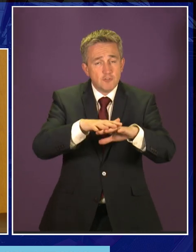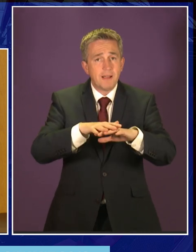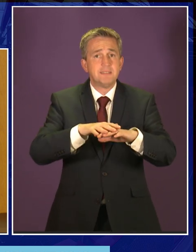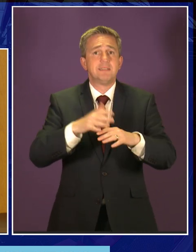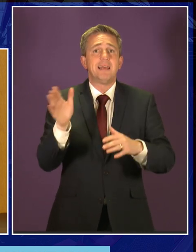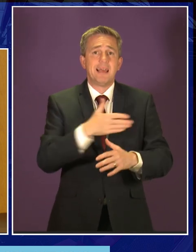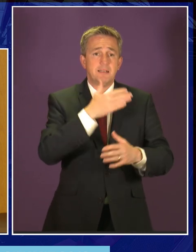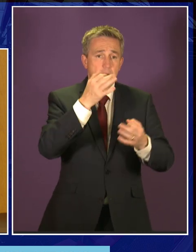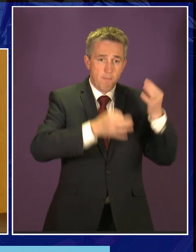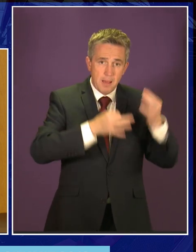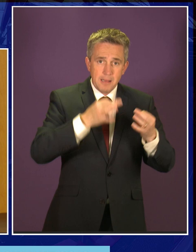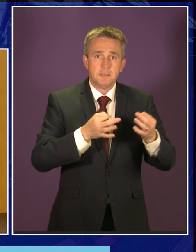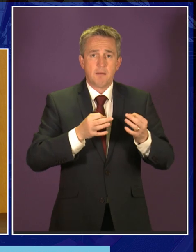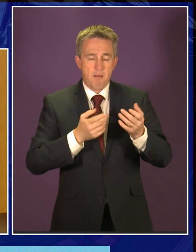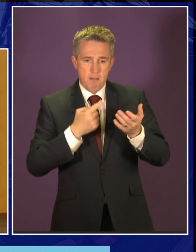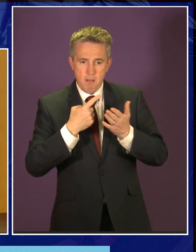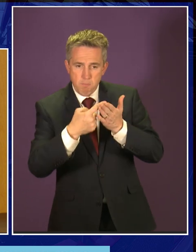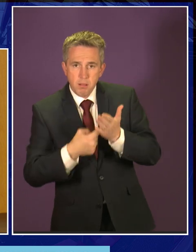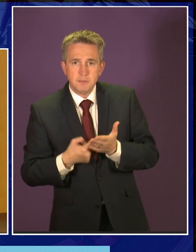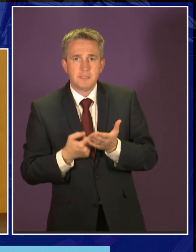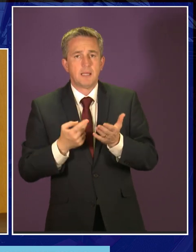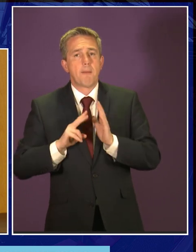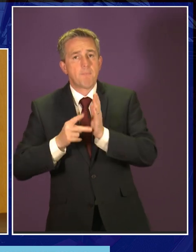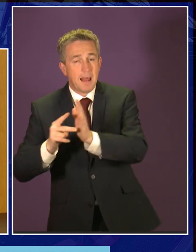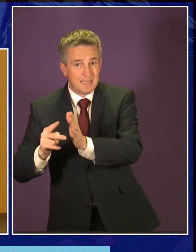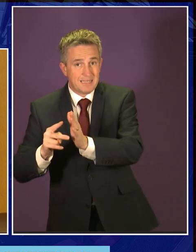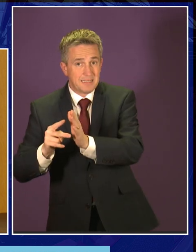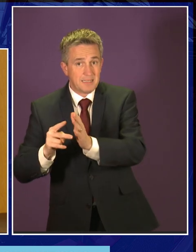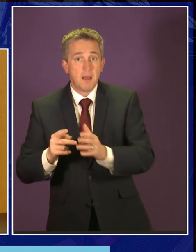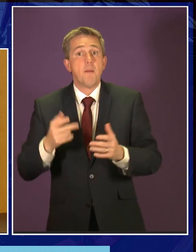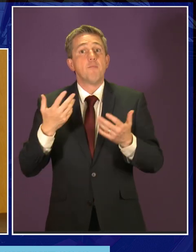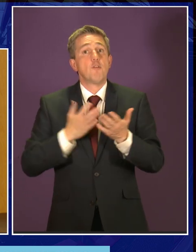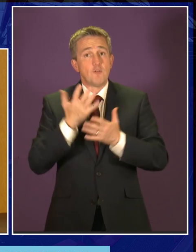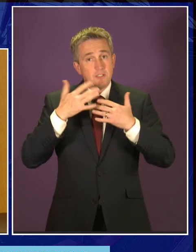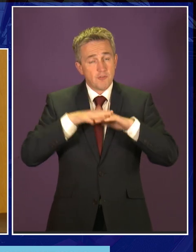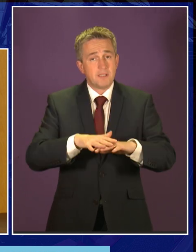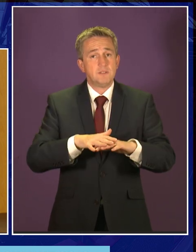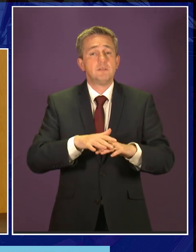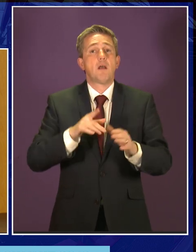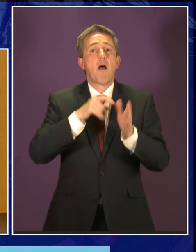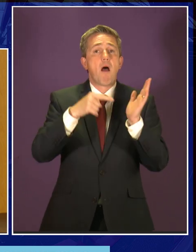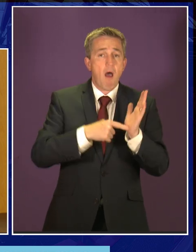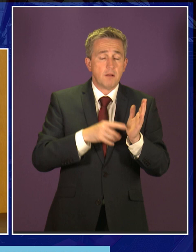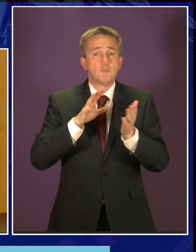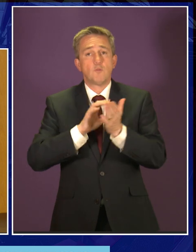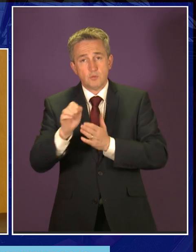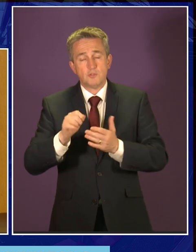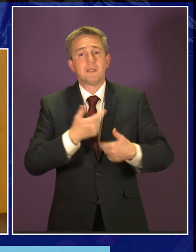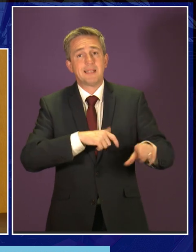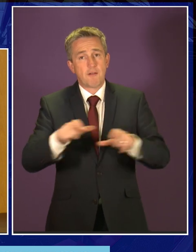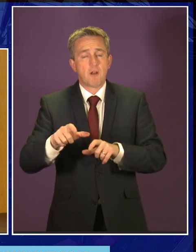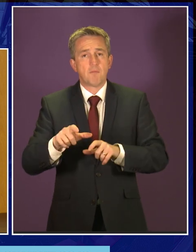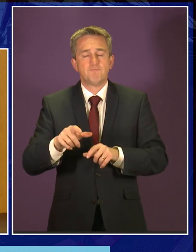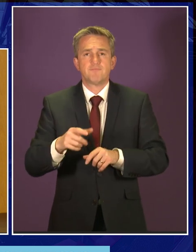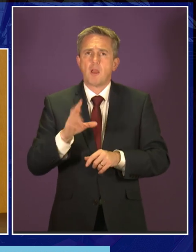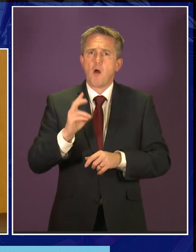and strategic planning process. Only then can arts and culture remain relevant and challenging. I'm reminded of